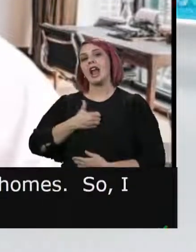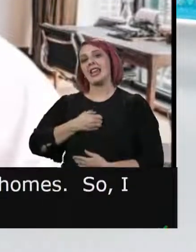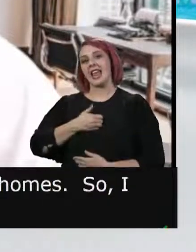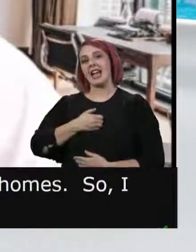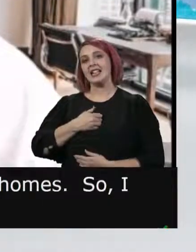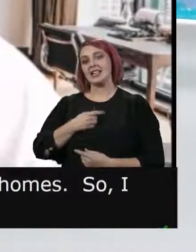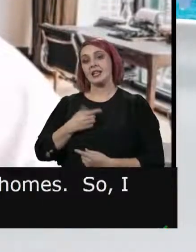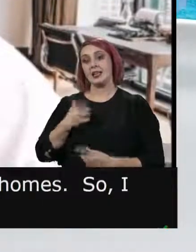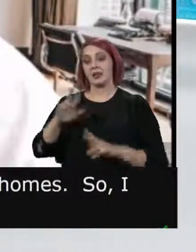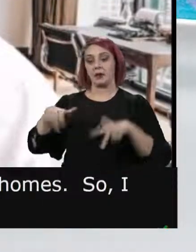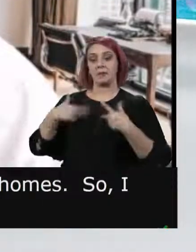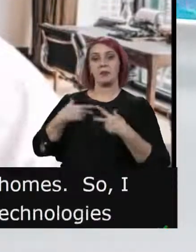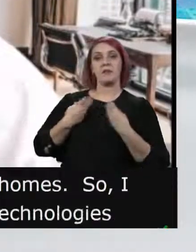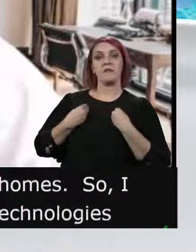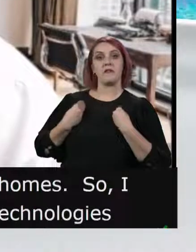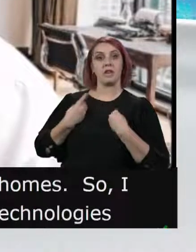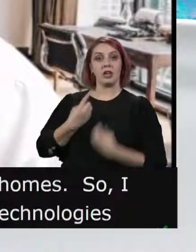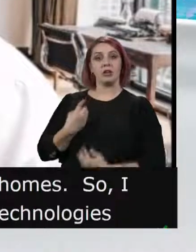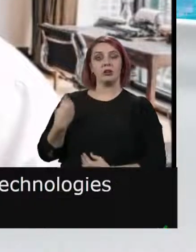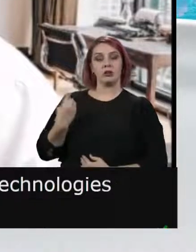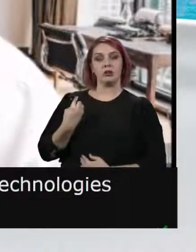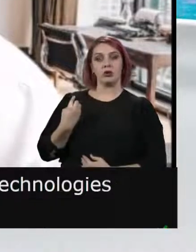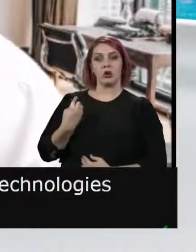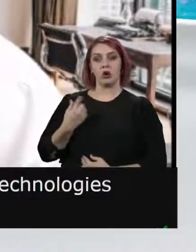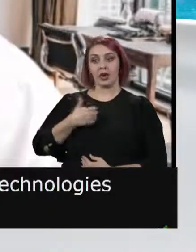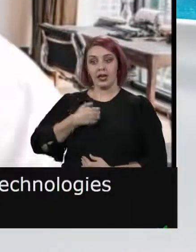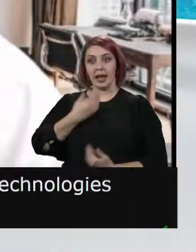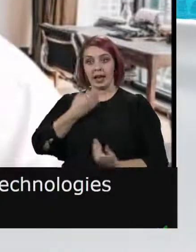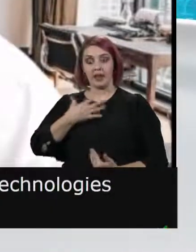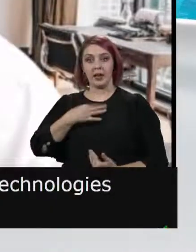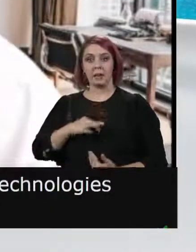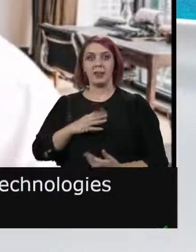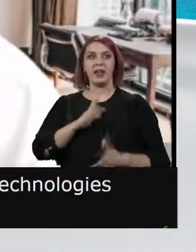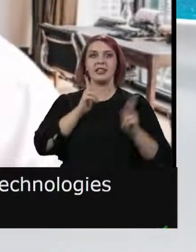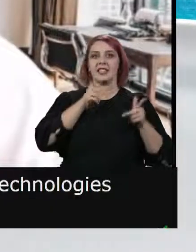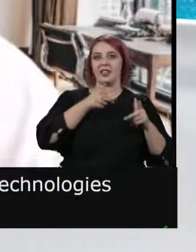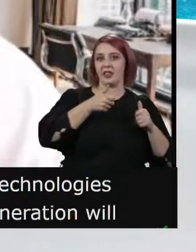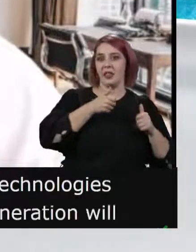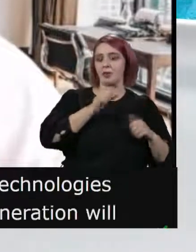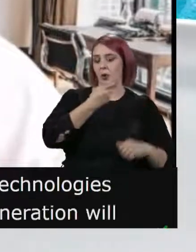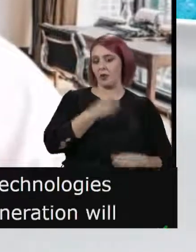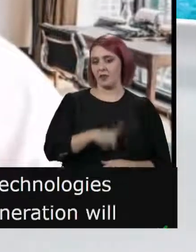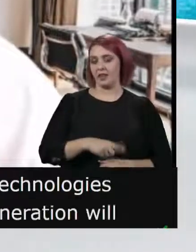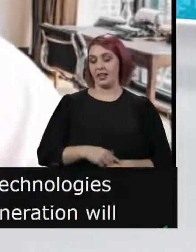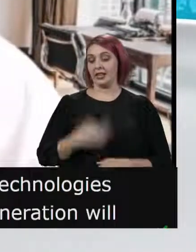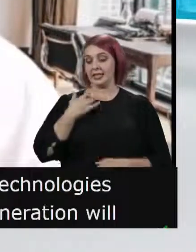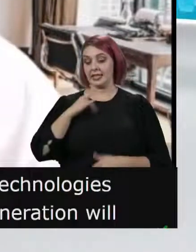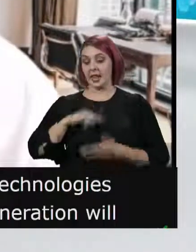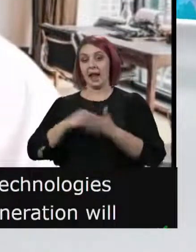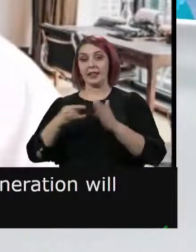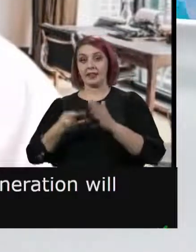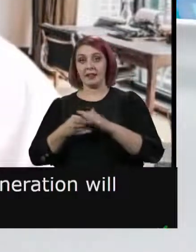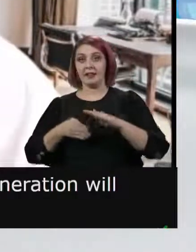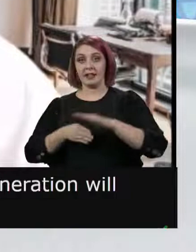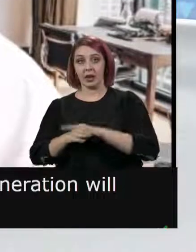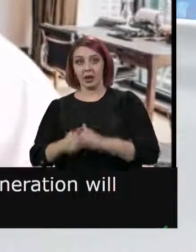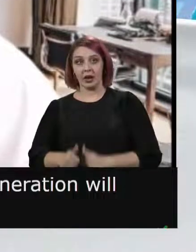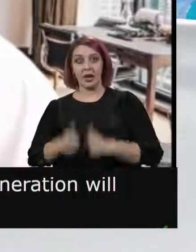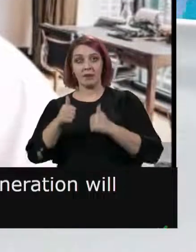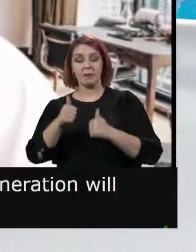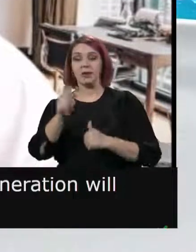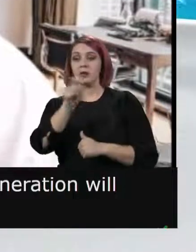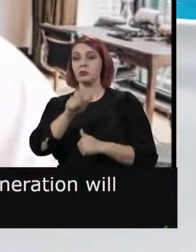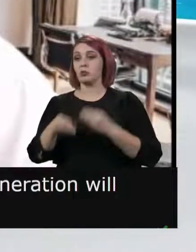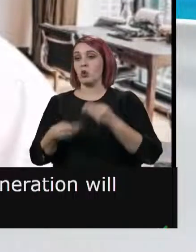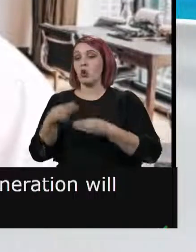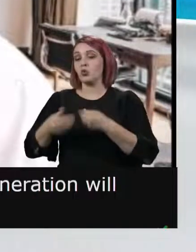being applied in daily lives, the more the older generation will embrace that. And it's the use of consumer technology,